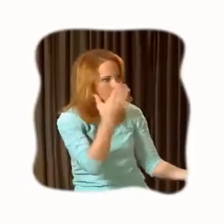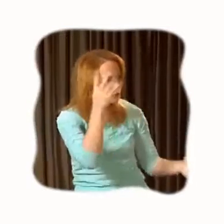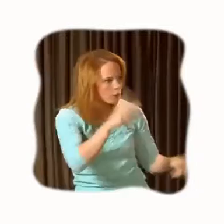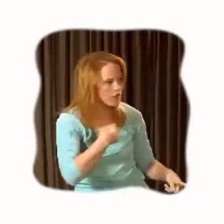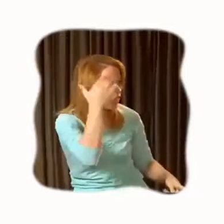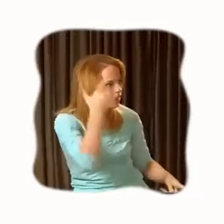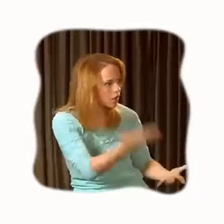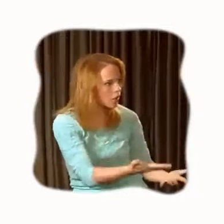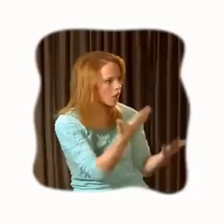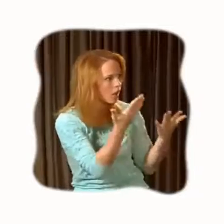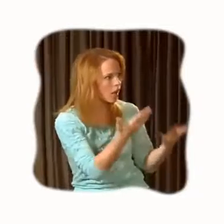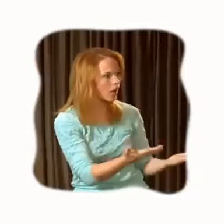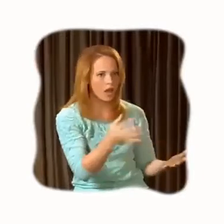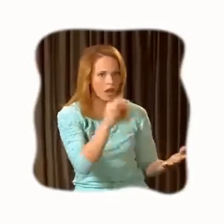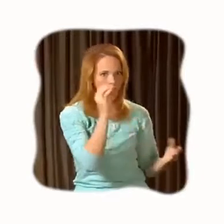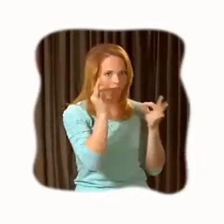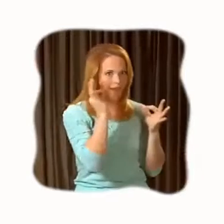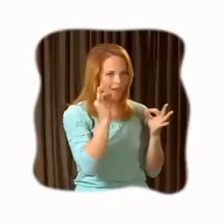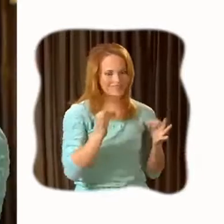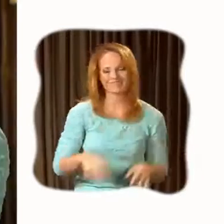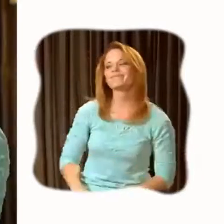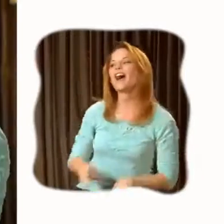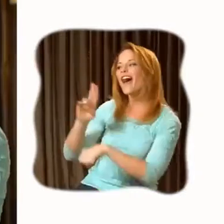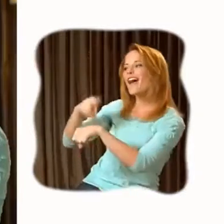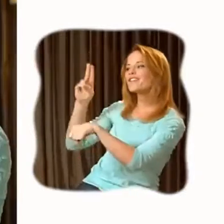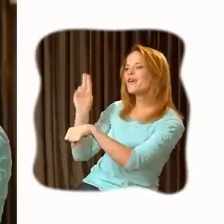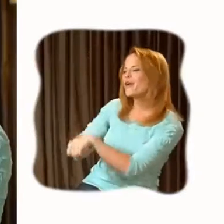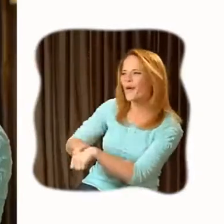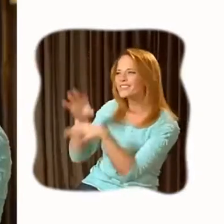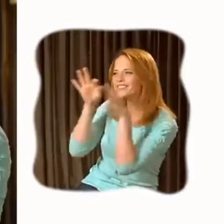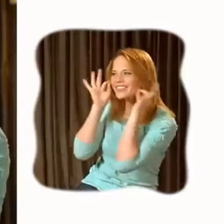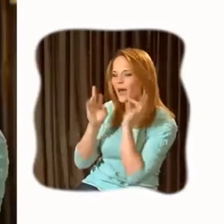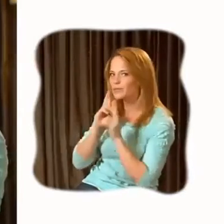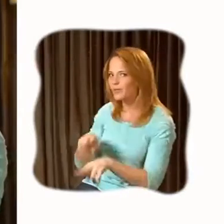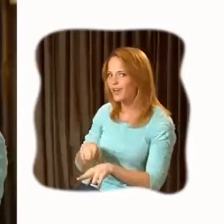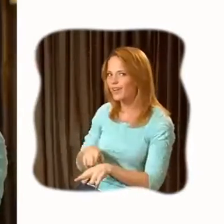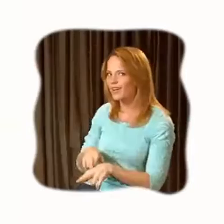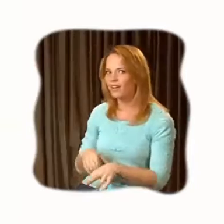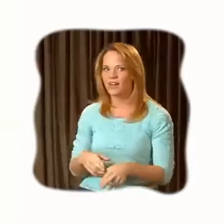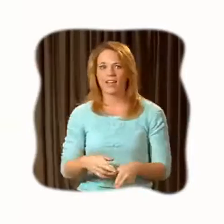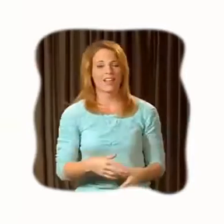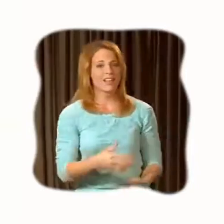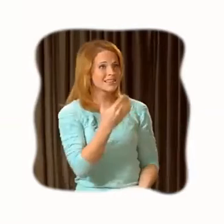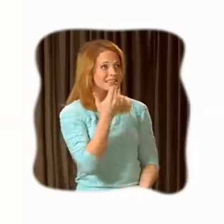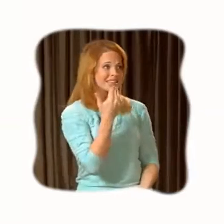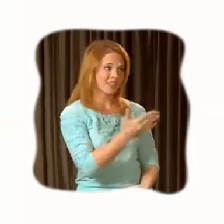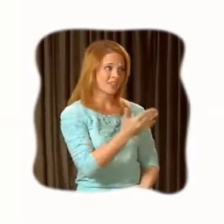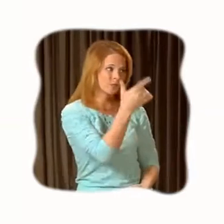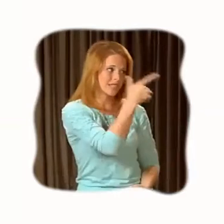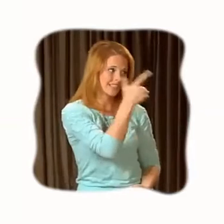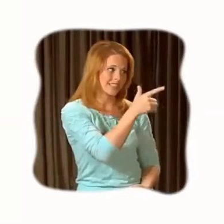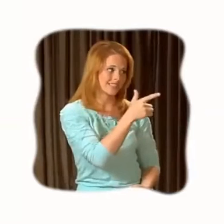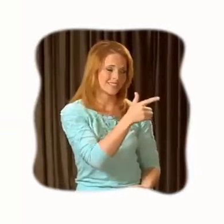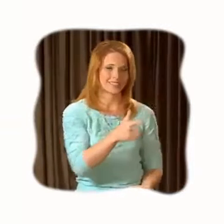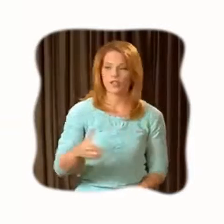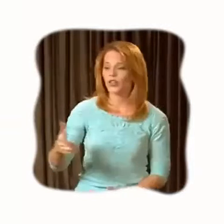Are you who I think you are? Chester asked the cat. Of course, the cat replied. Thank you, Lily,